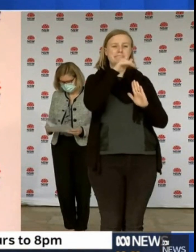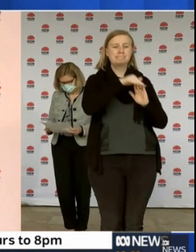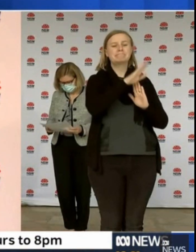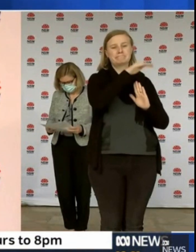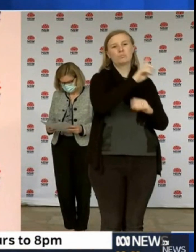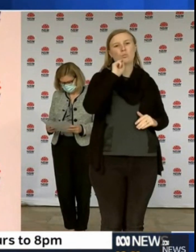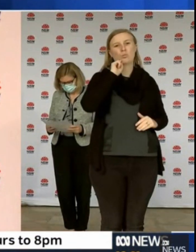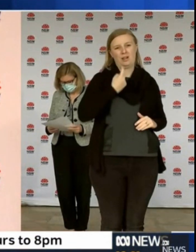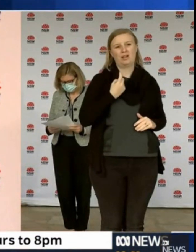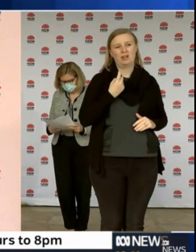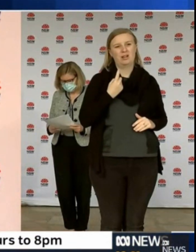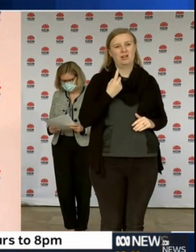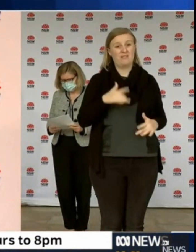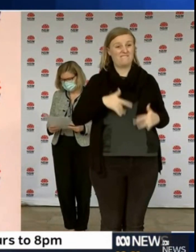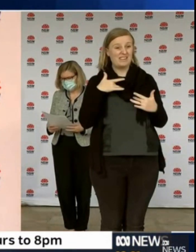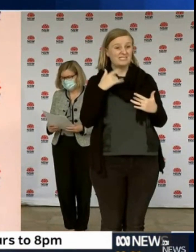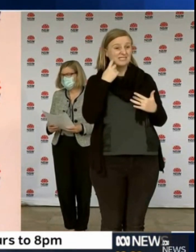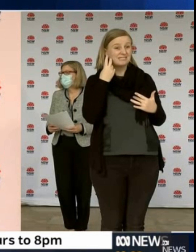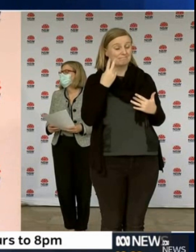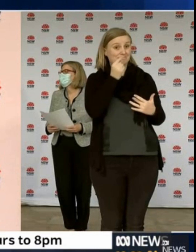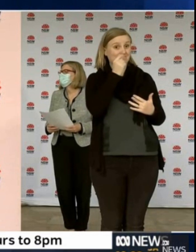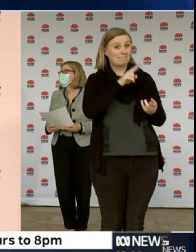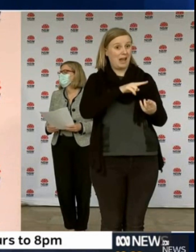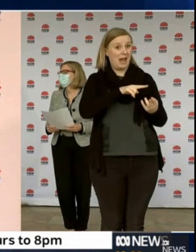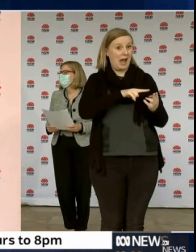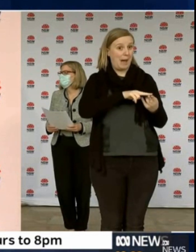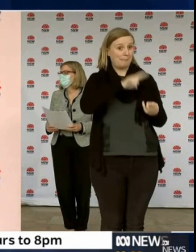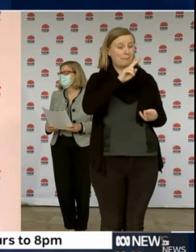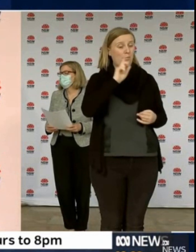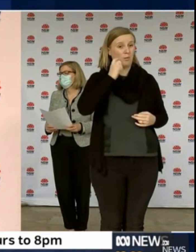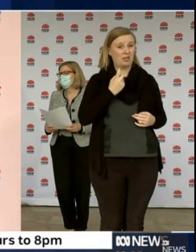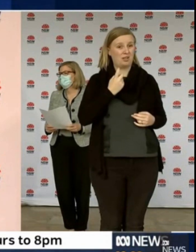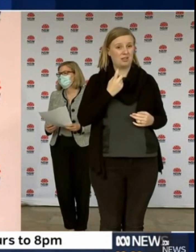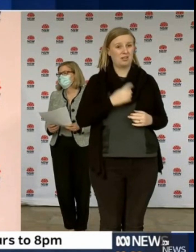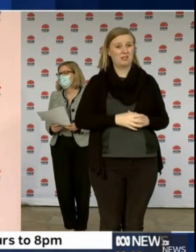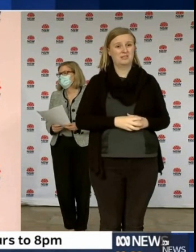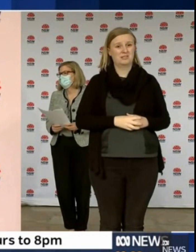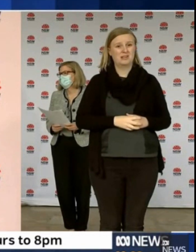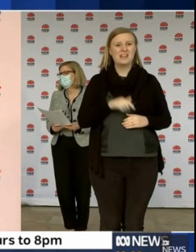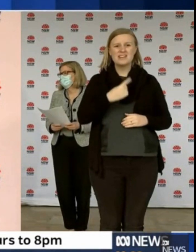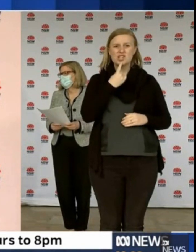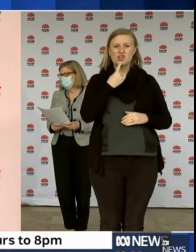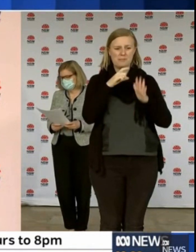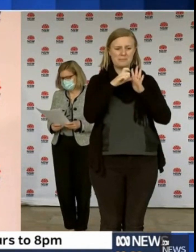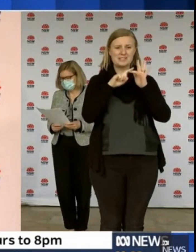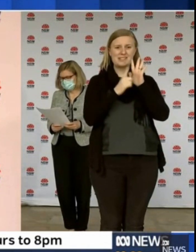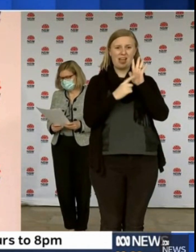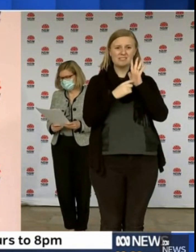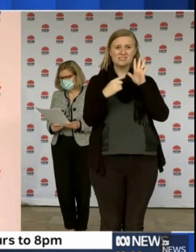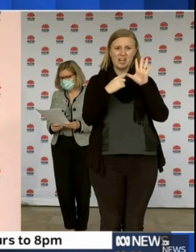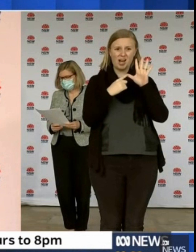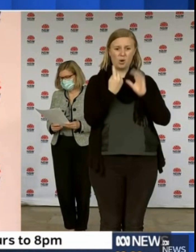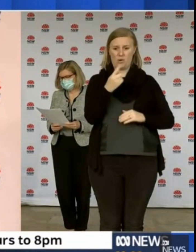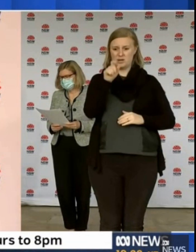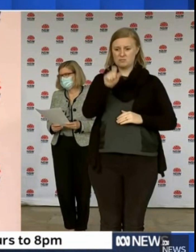up considerably, because as experience shows with this strain, we are seeing almost 100% of transmission within